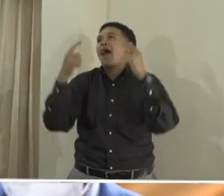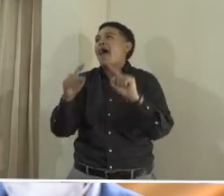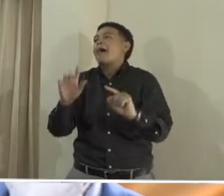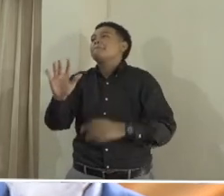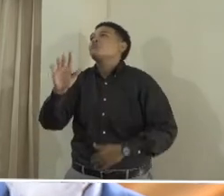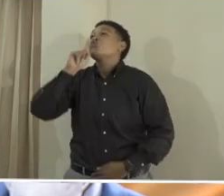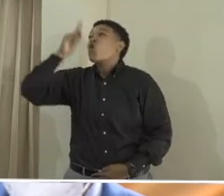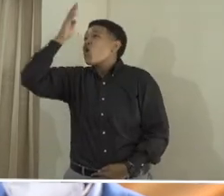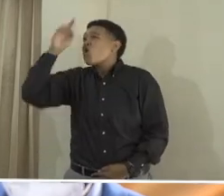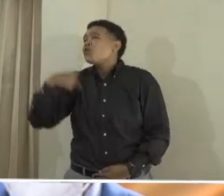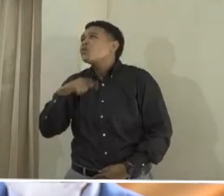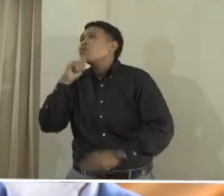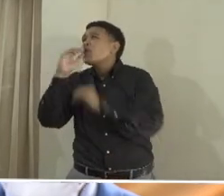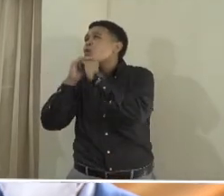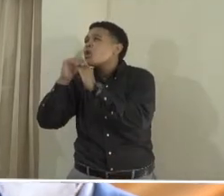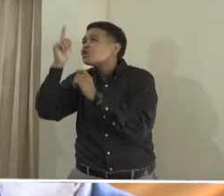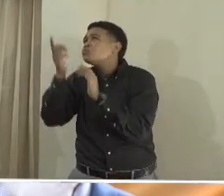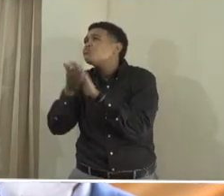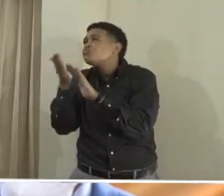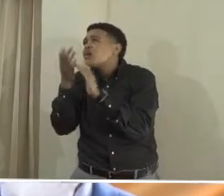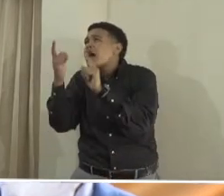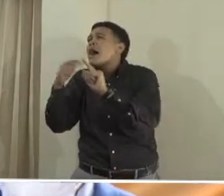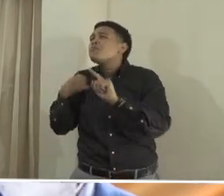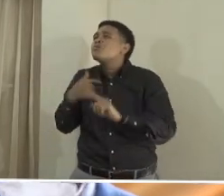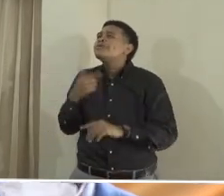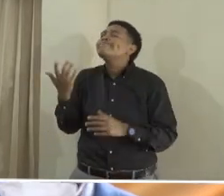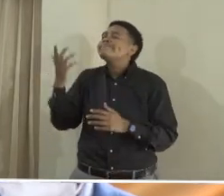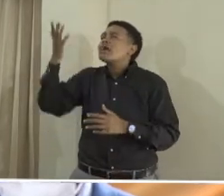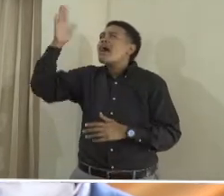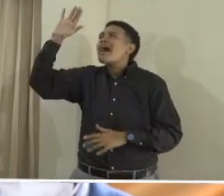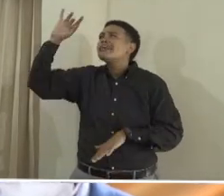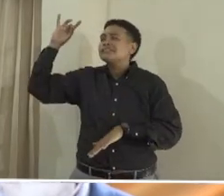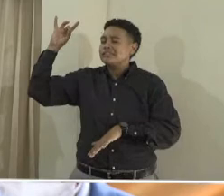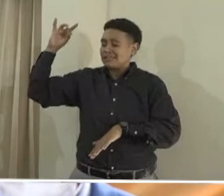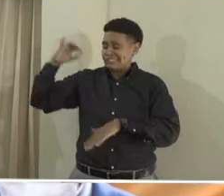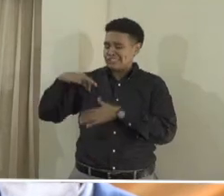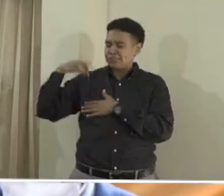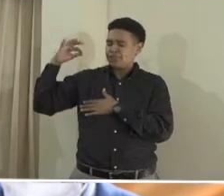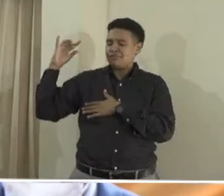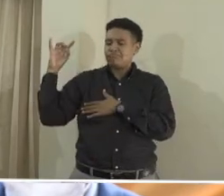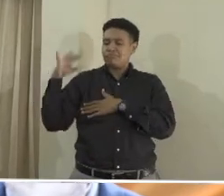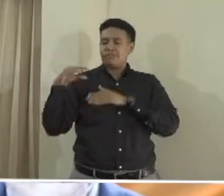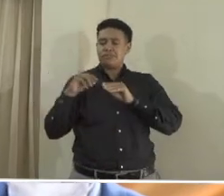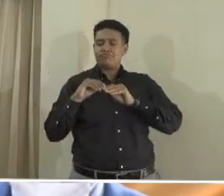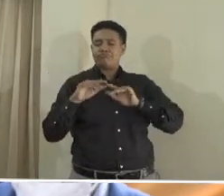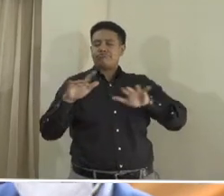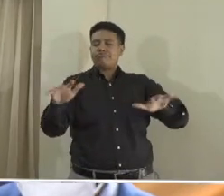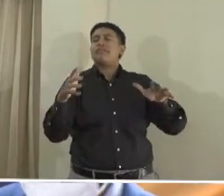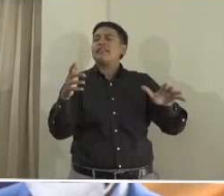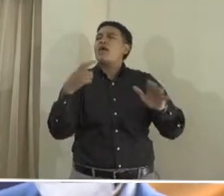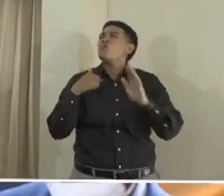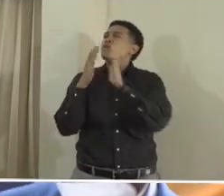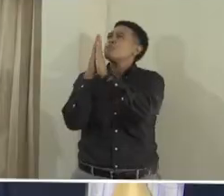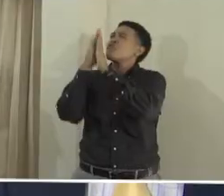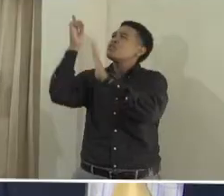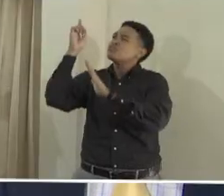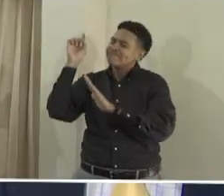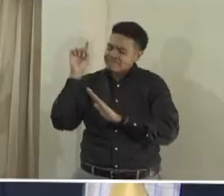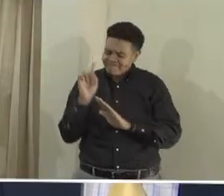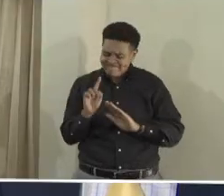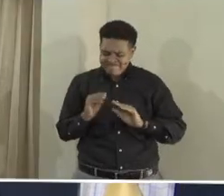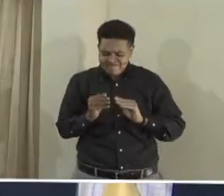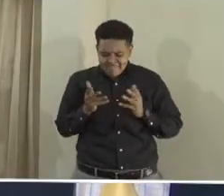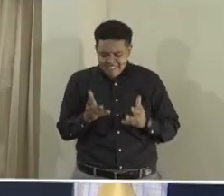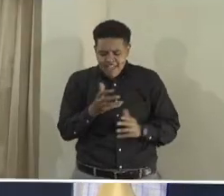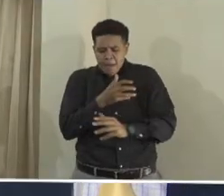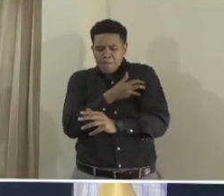So, God, as we worship you, we invoke your Holy Spirit. We pray that your presence and your power